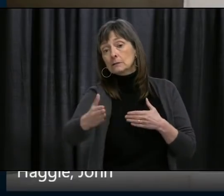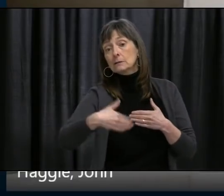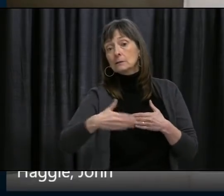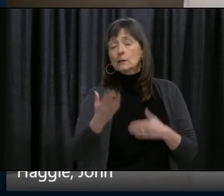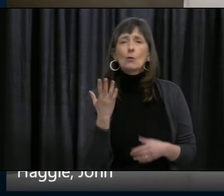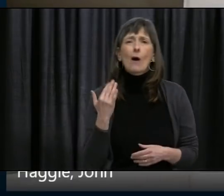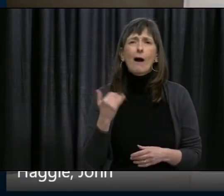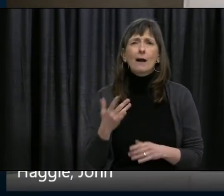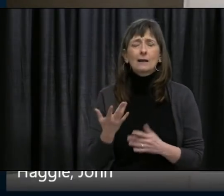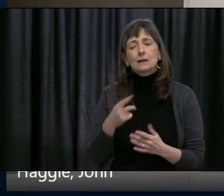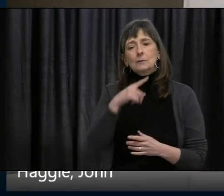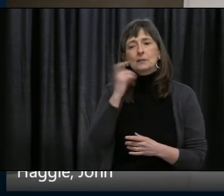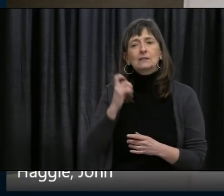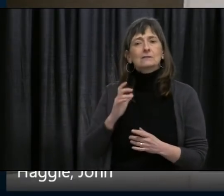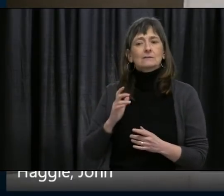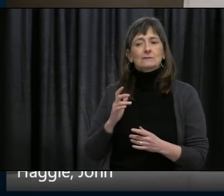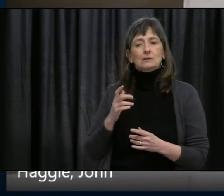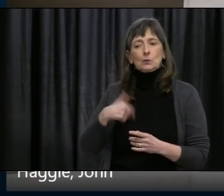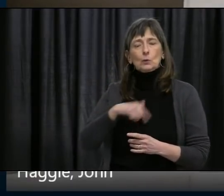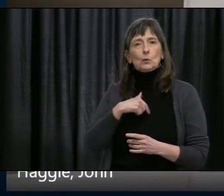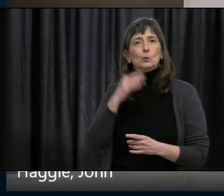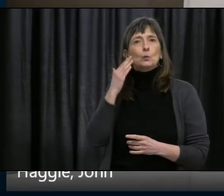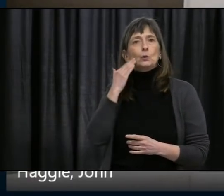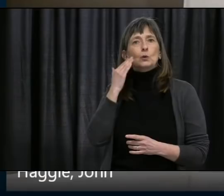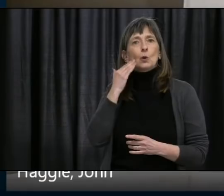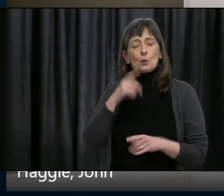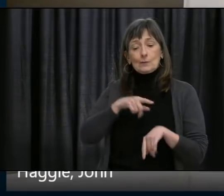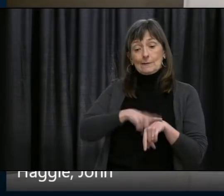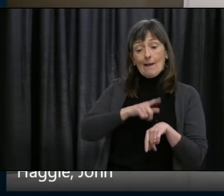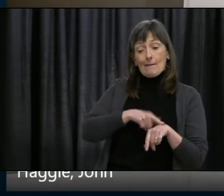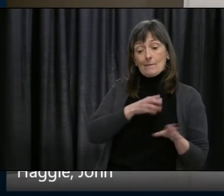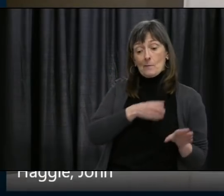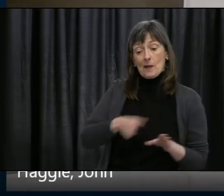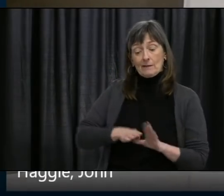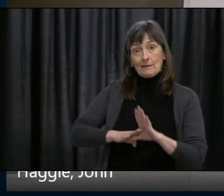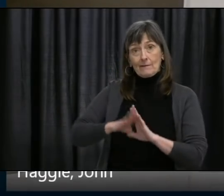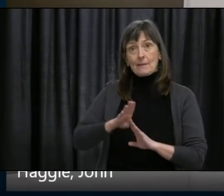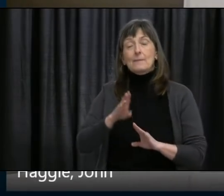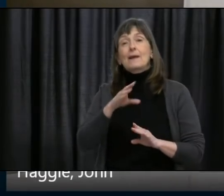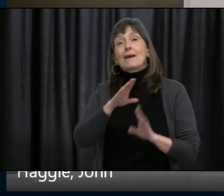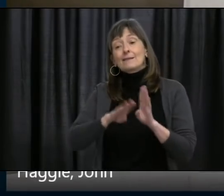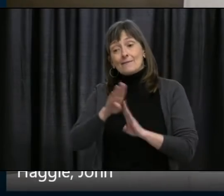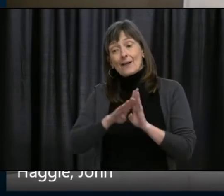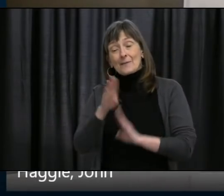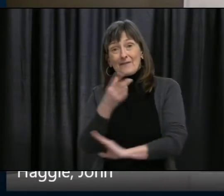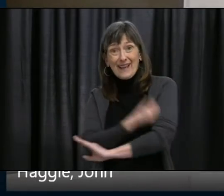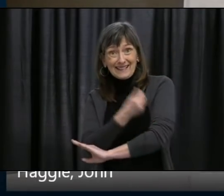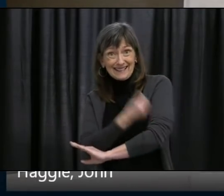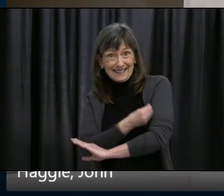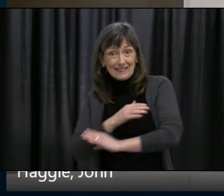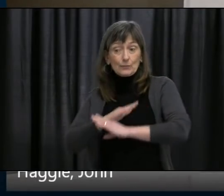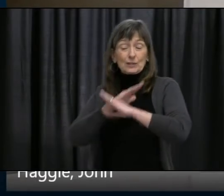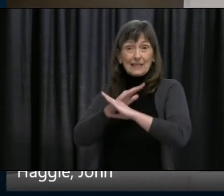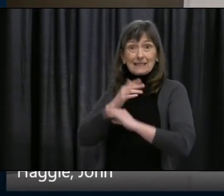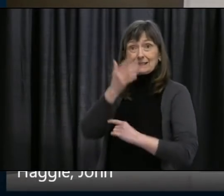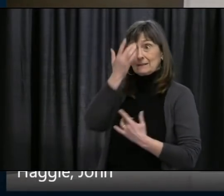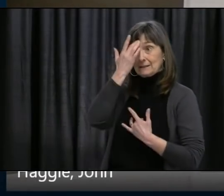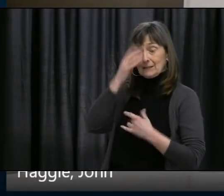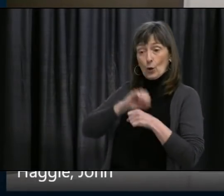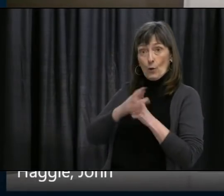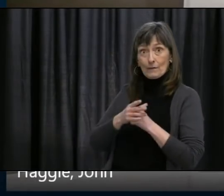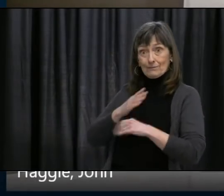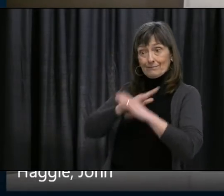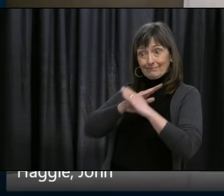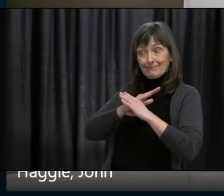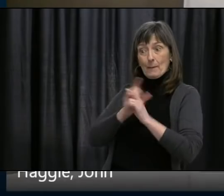on the amount of time it would take to develop an effective vaccine, get that manufactured and get that out there